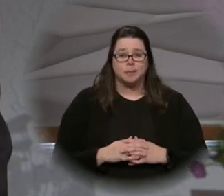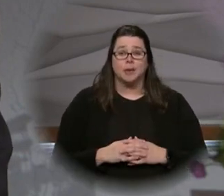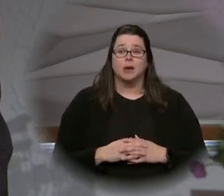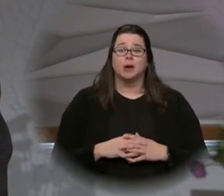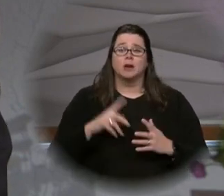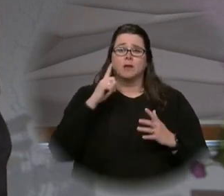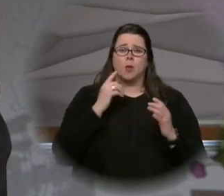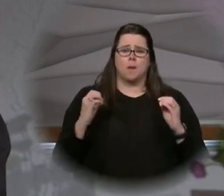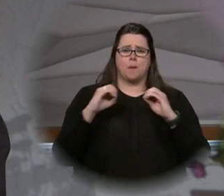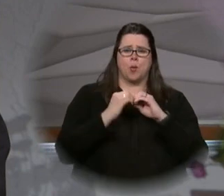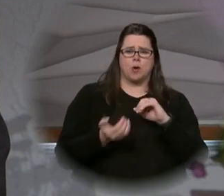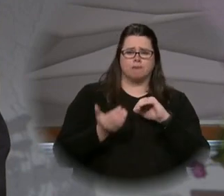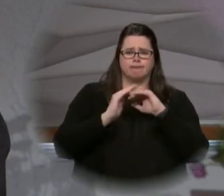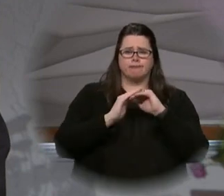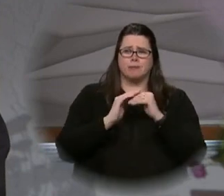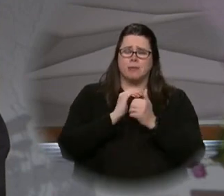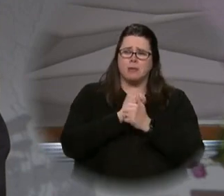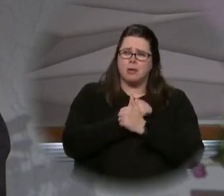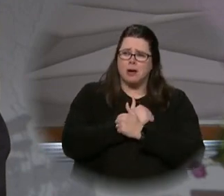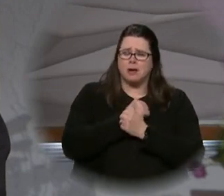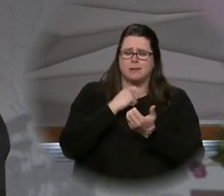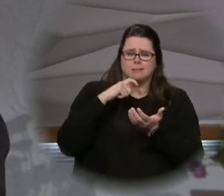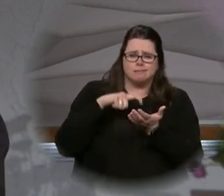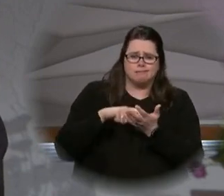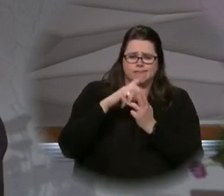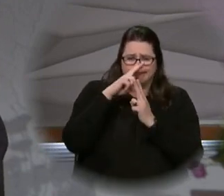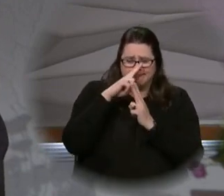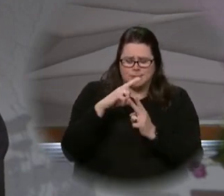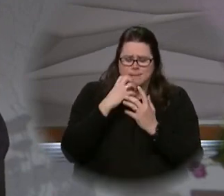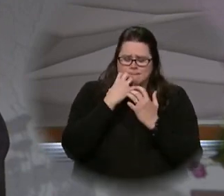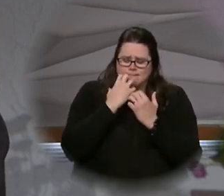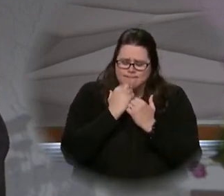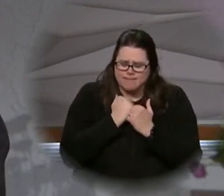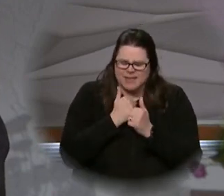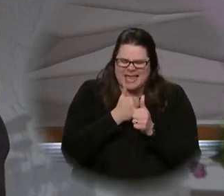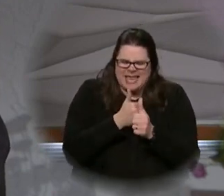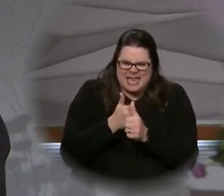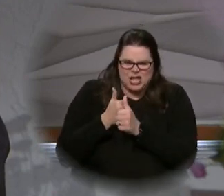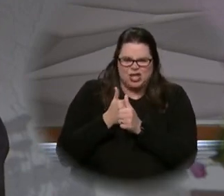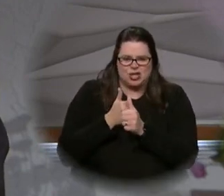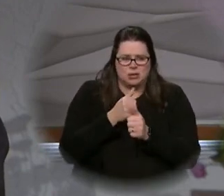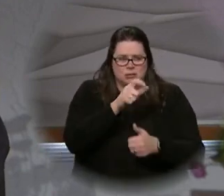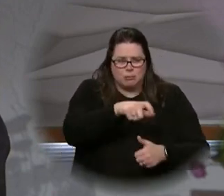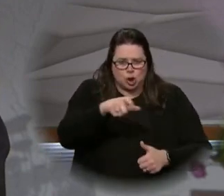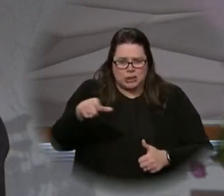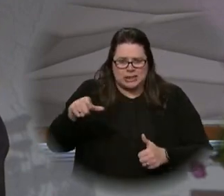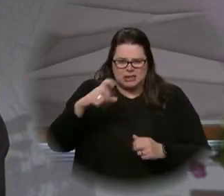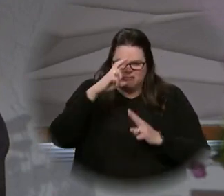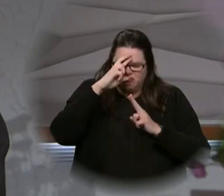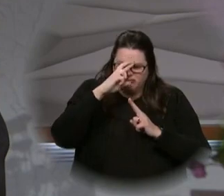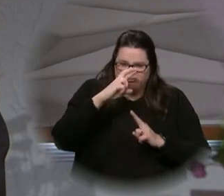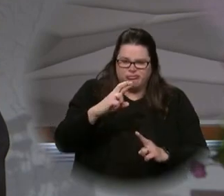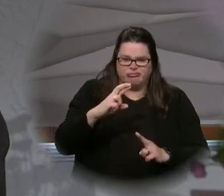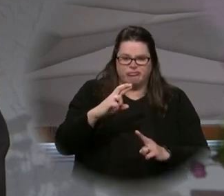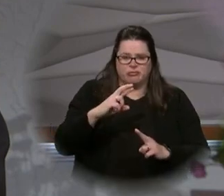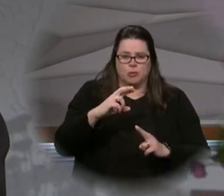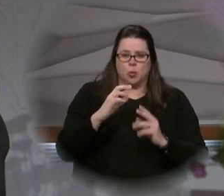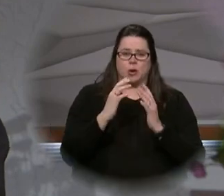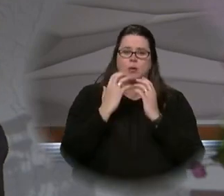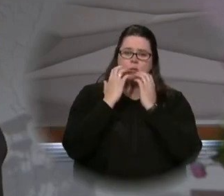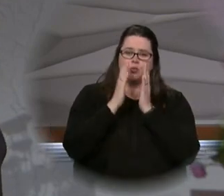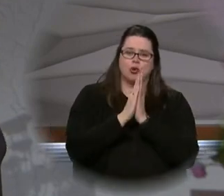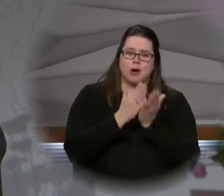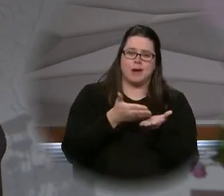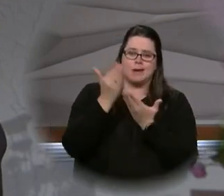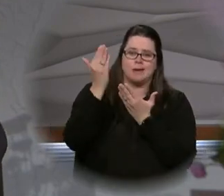For a greater level of recognition and respect for the inherent dignity of each and every human being, we pray